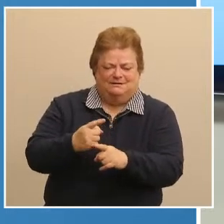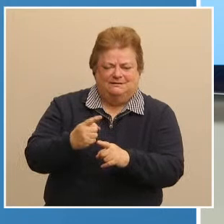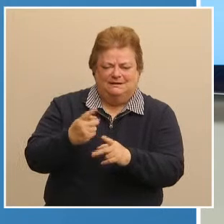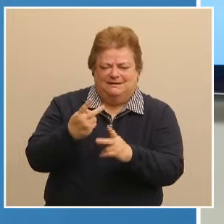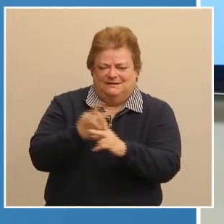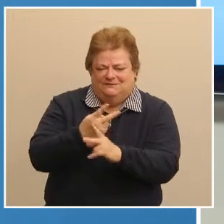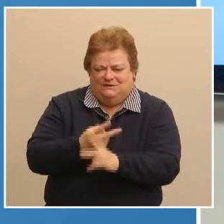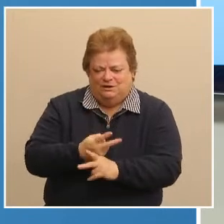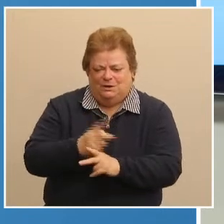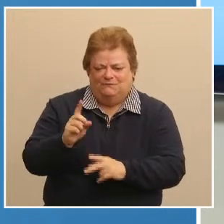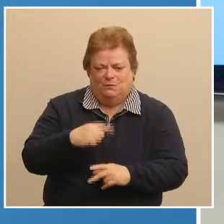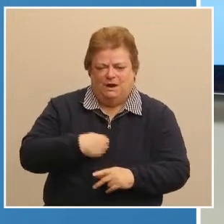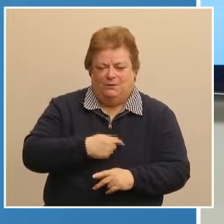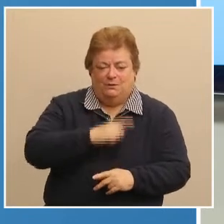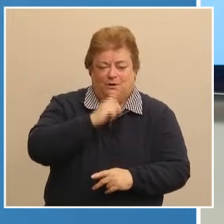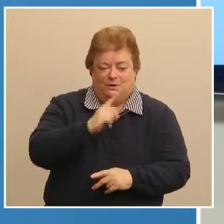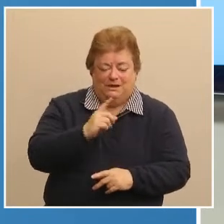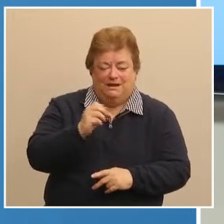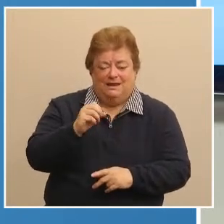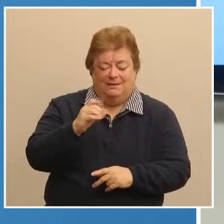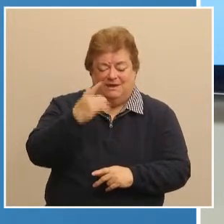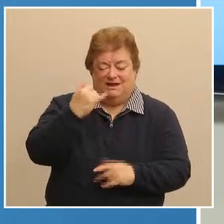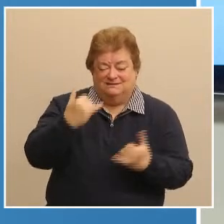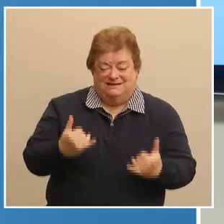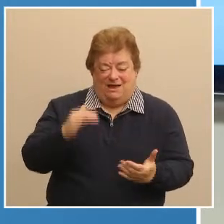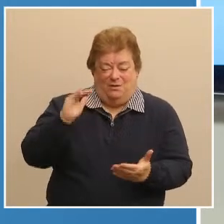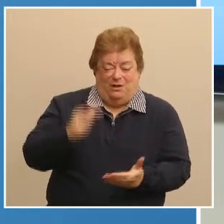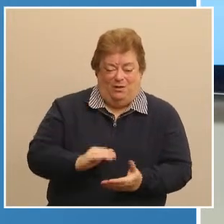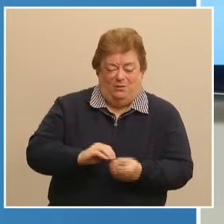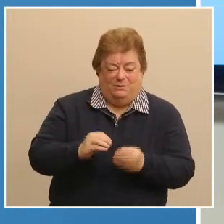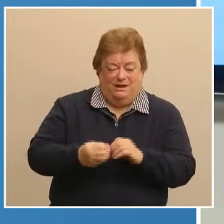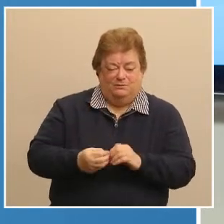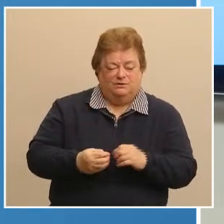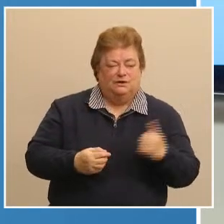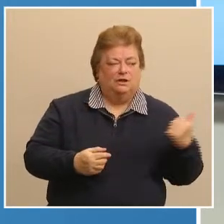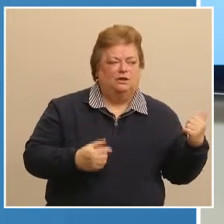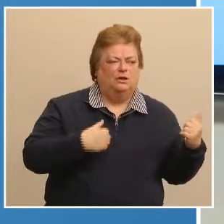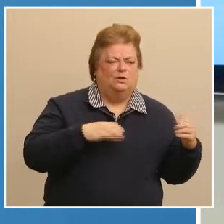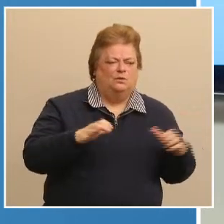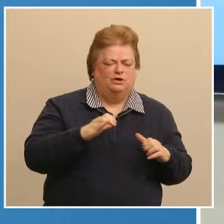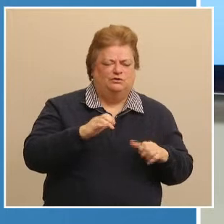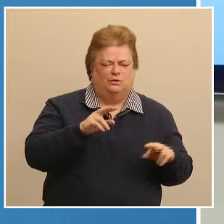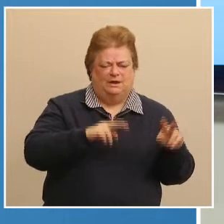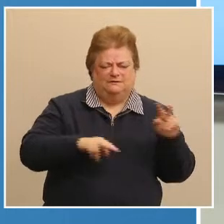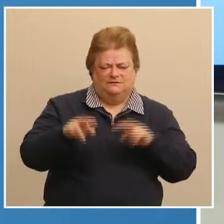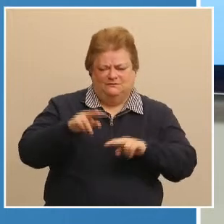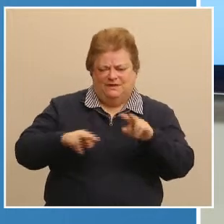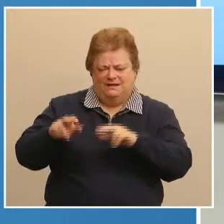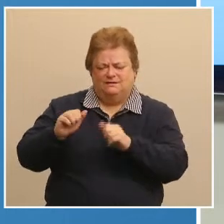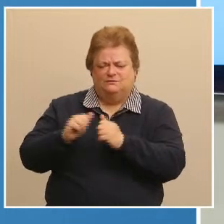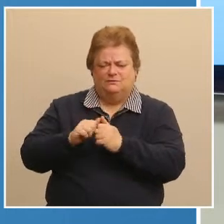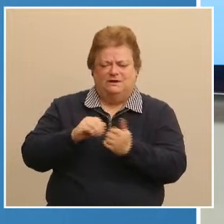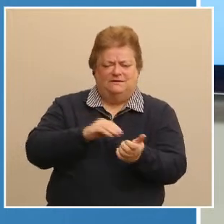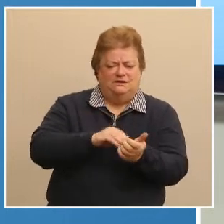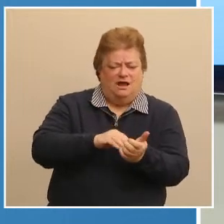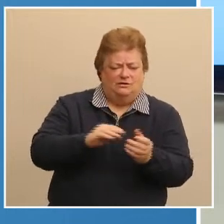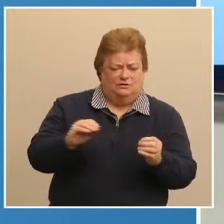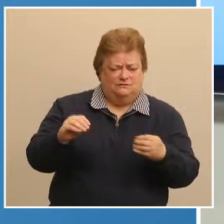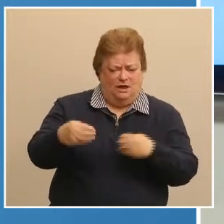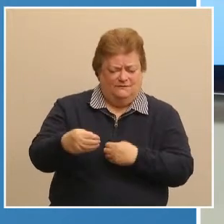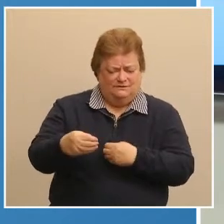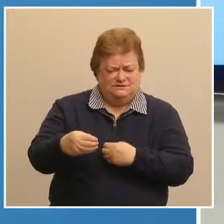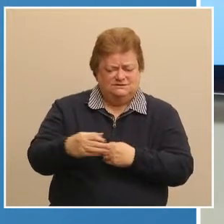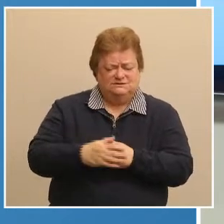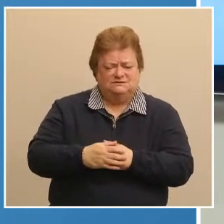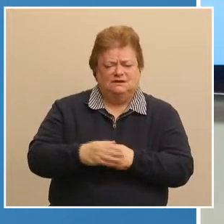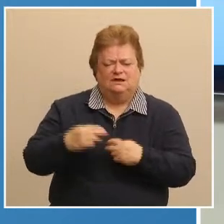low? You know, one of the things that we look at, we're doing surveillance with physicians' offices and